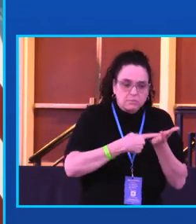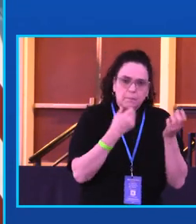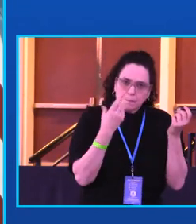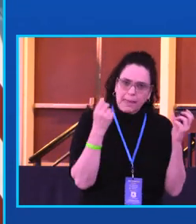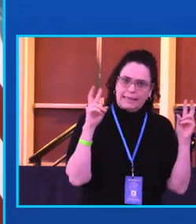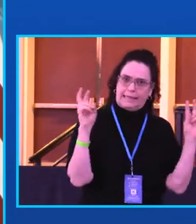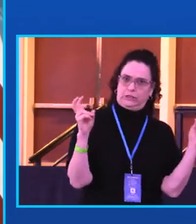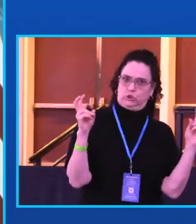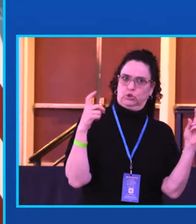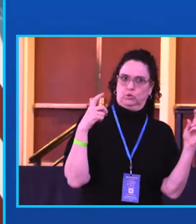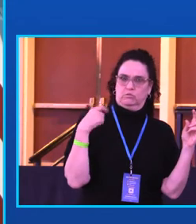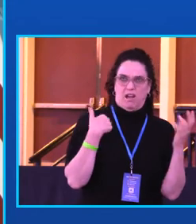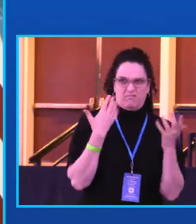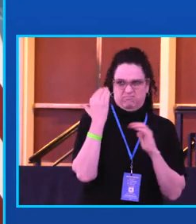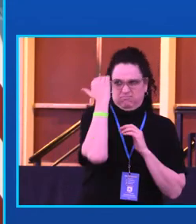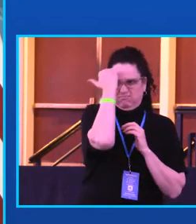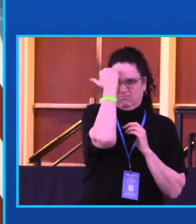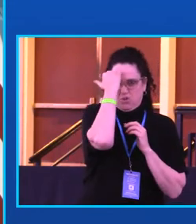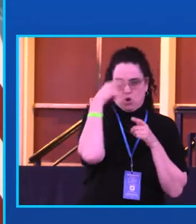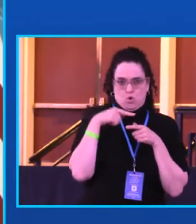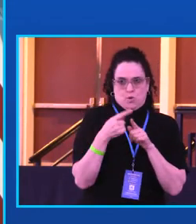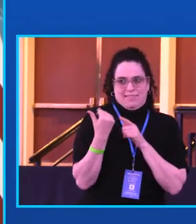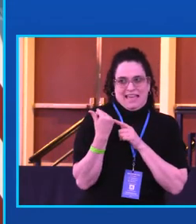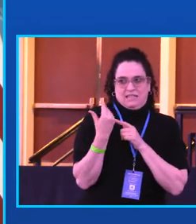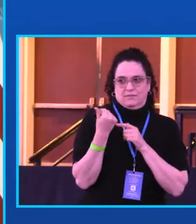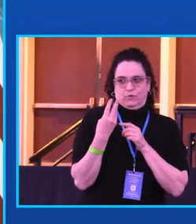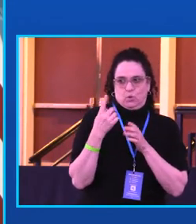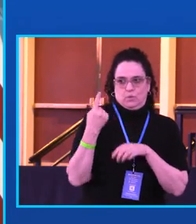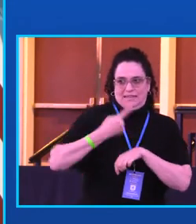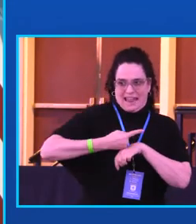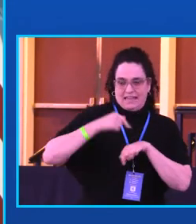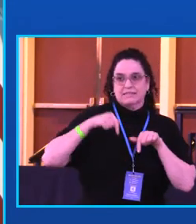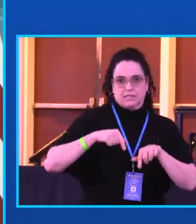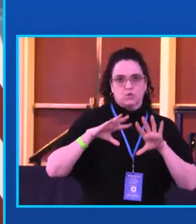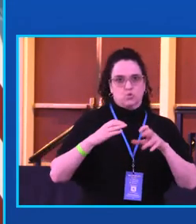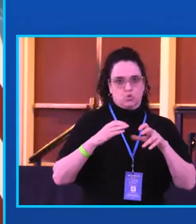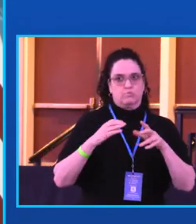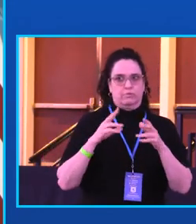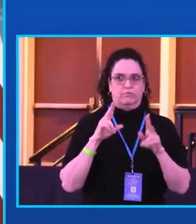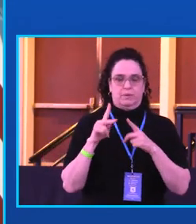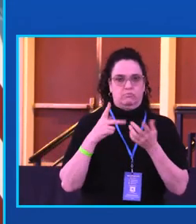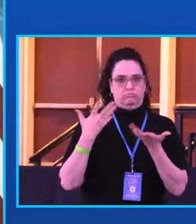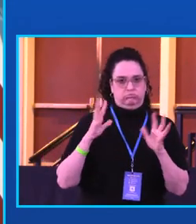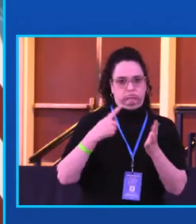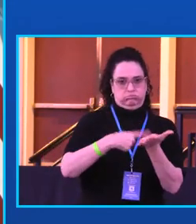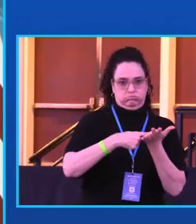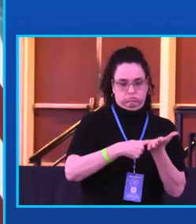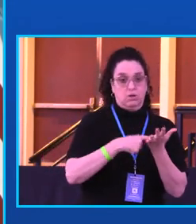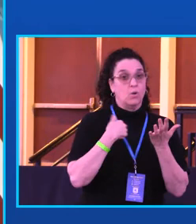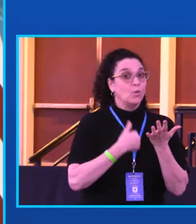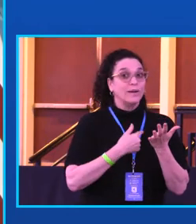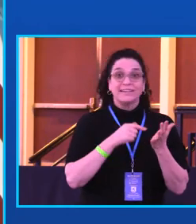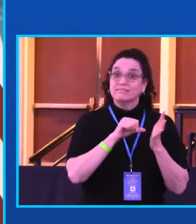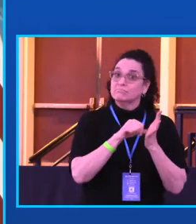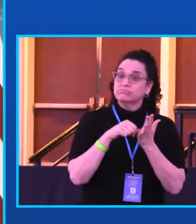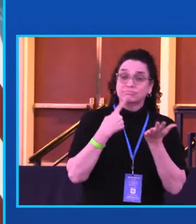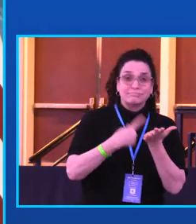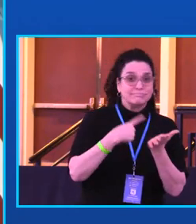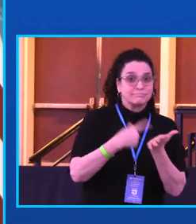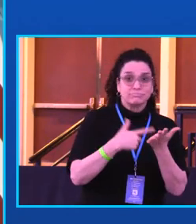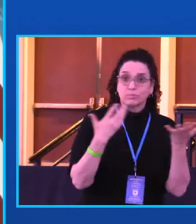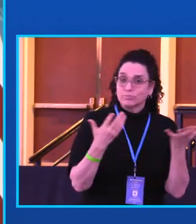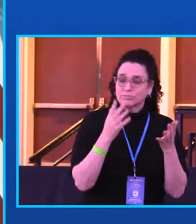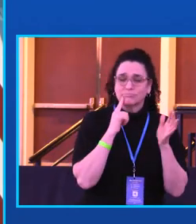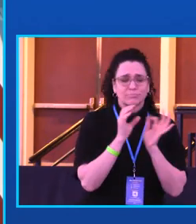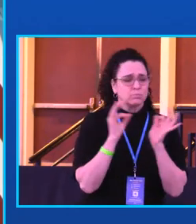know over the last couple of days this group has addressed. We have talked about one of the most urgent issues